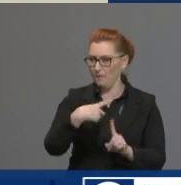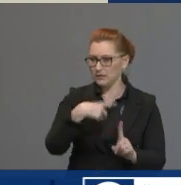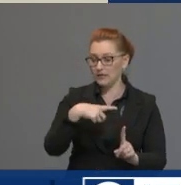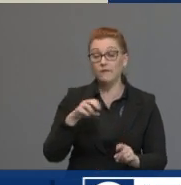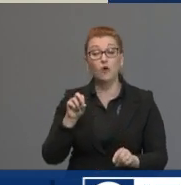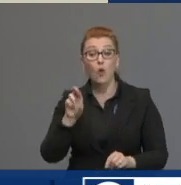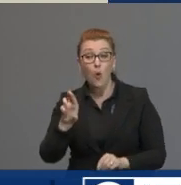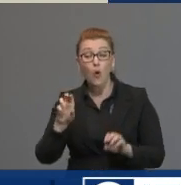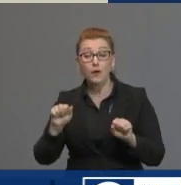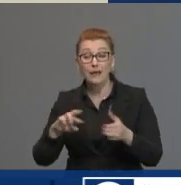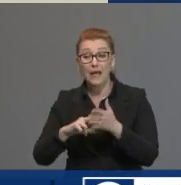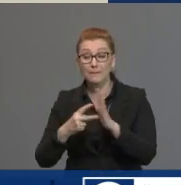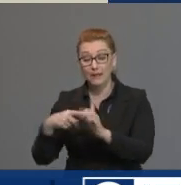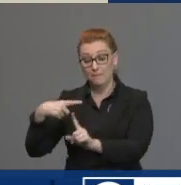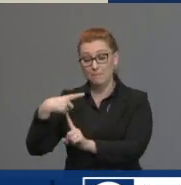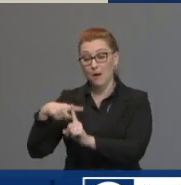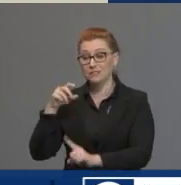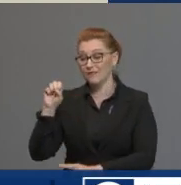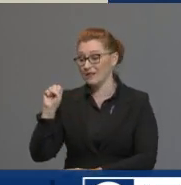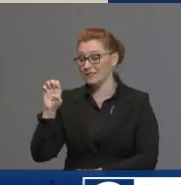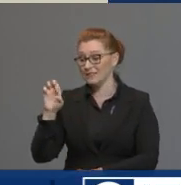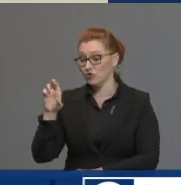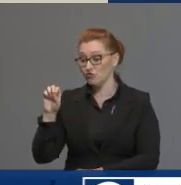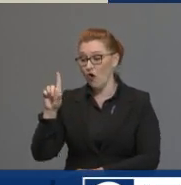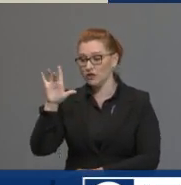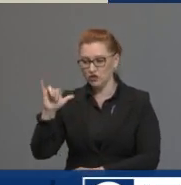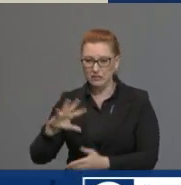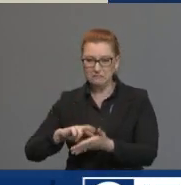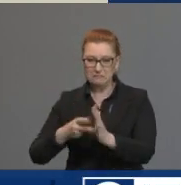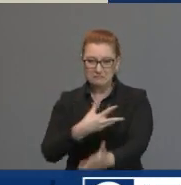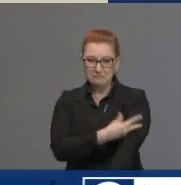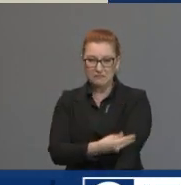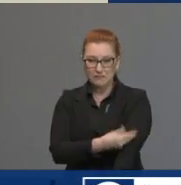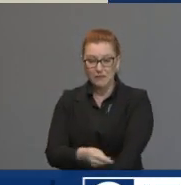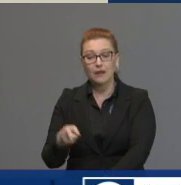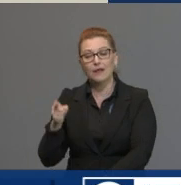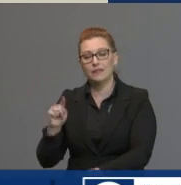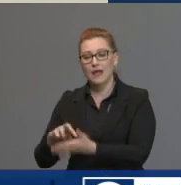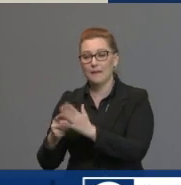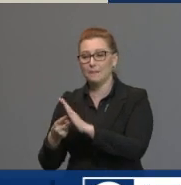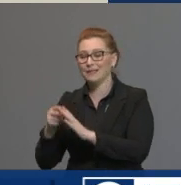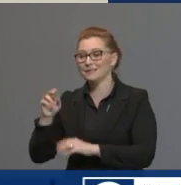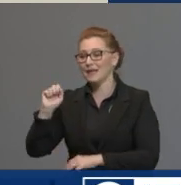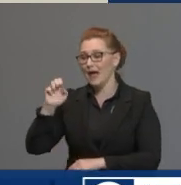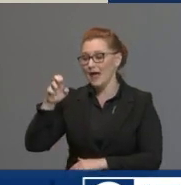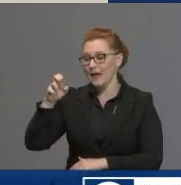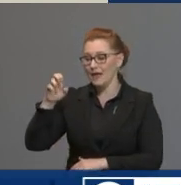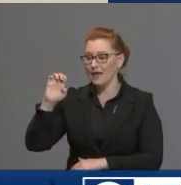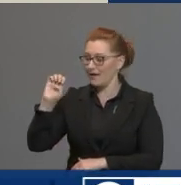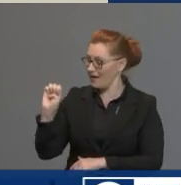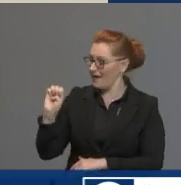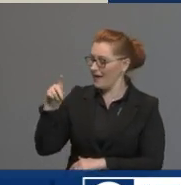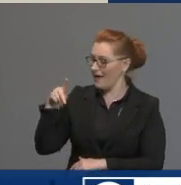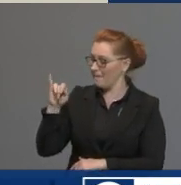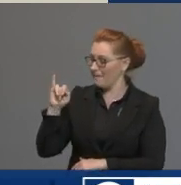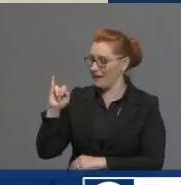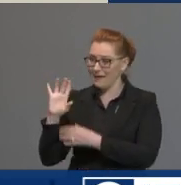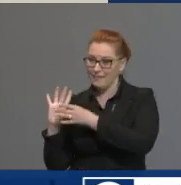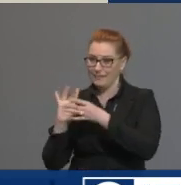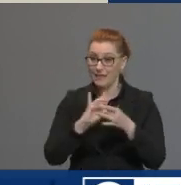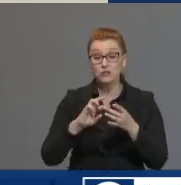a positive serology with somebody who is what we call epi-linked to a case. So if I'm a confirmed